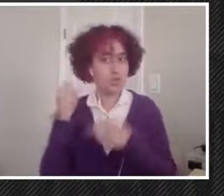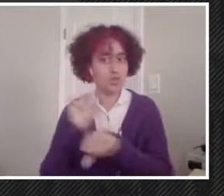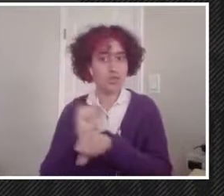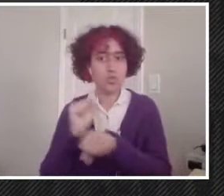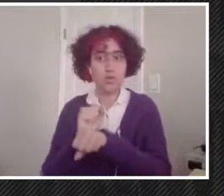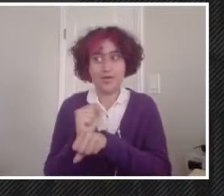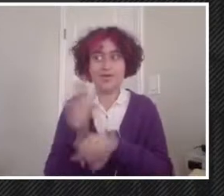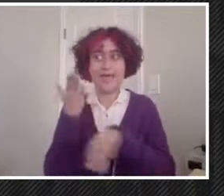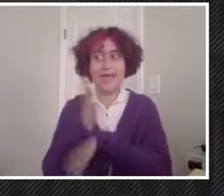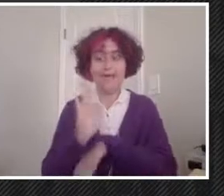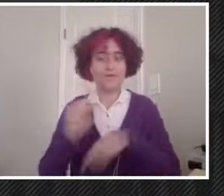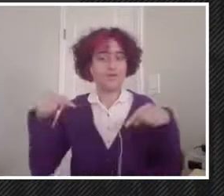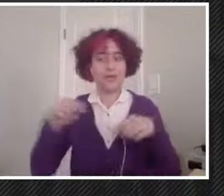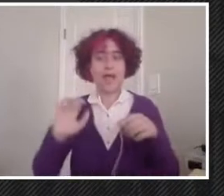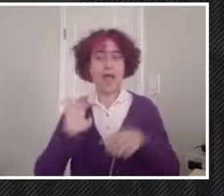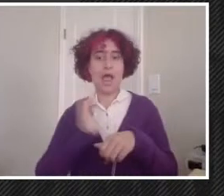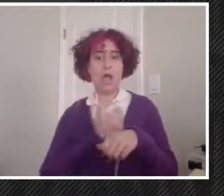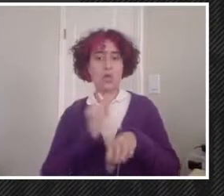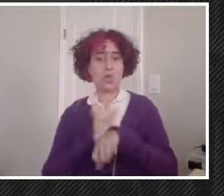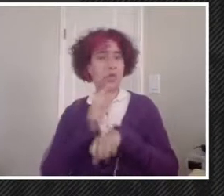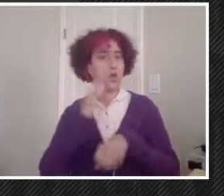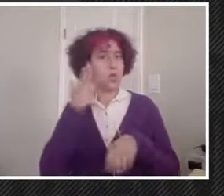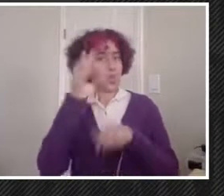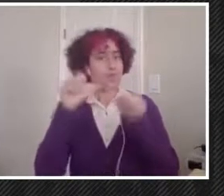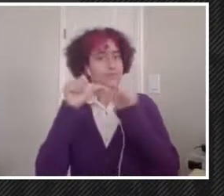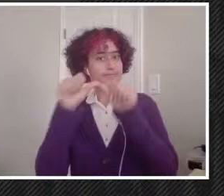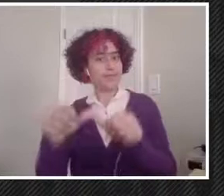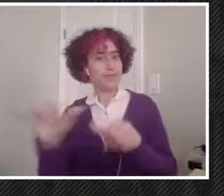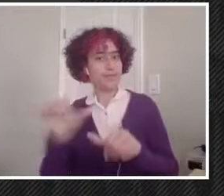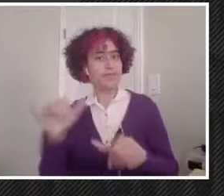within it? So, Lewis, do you have anything to add to it?